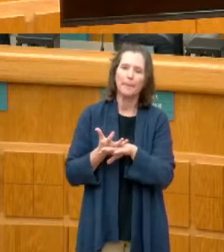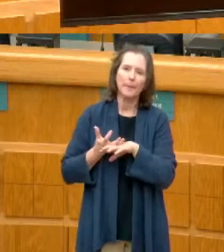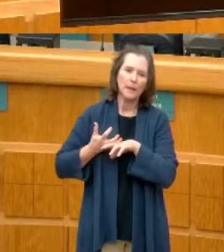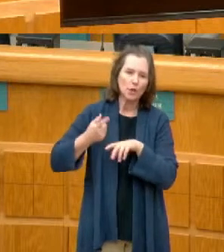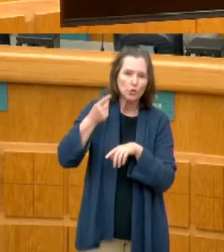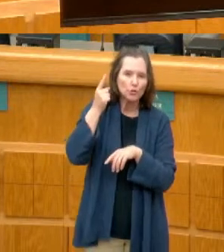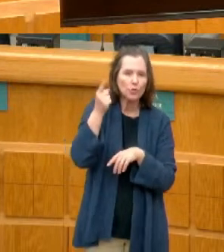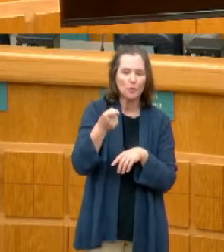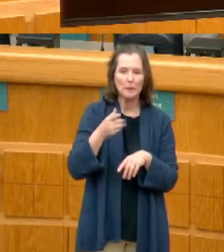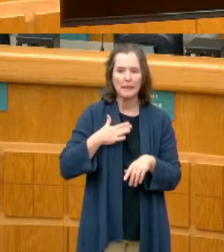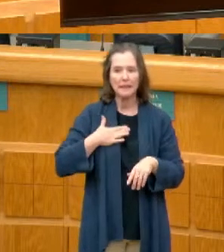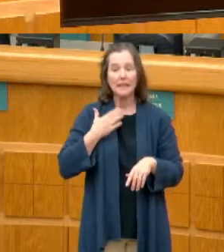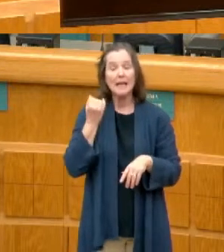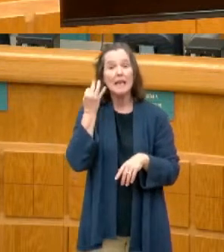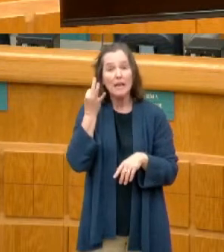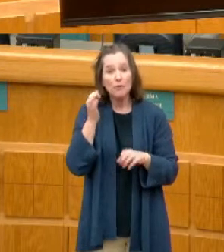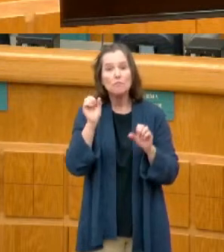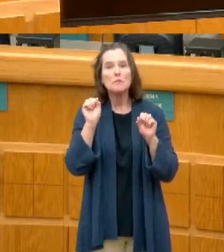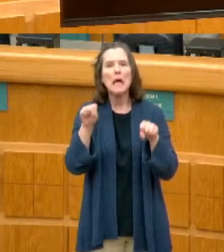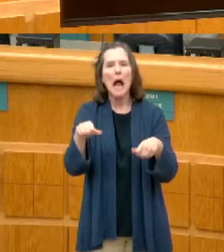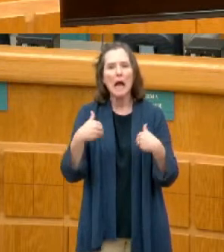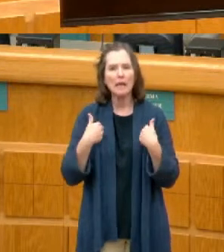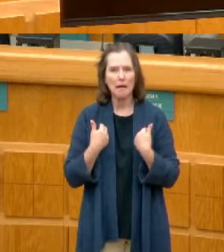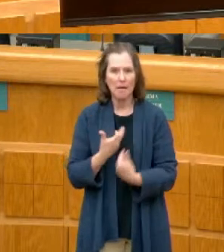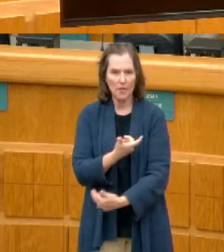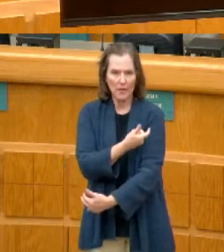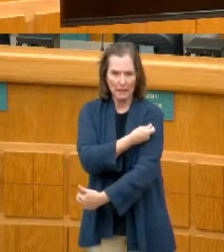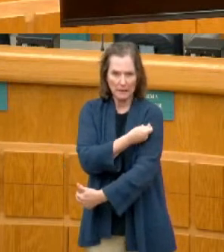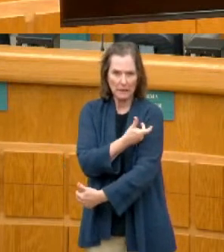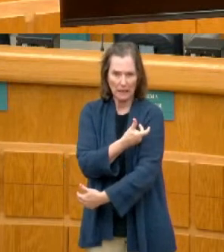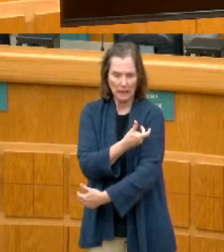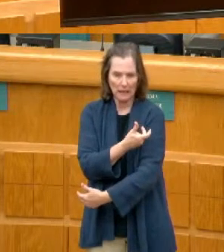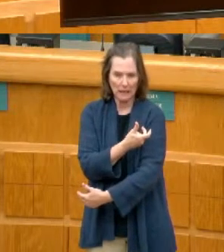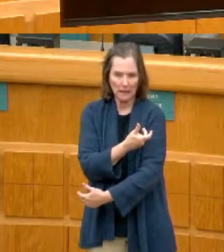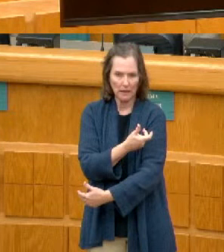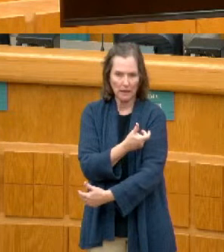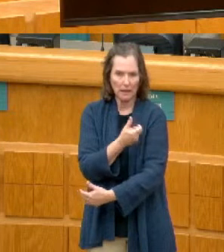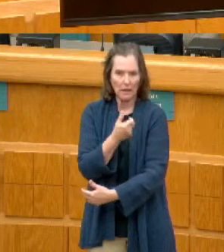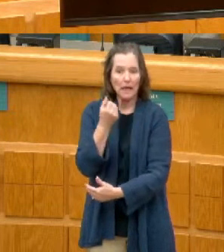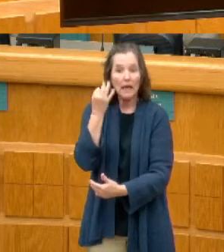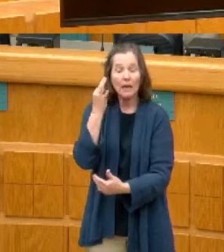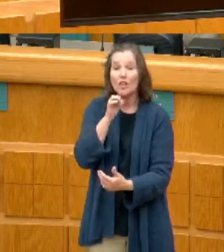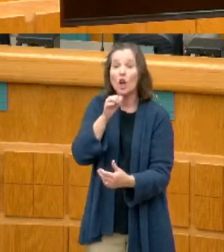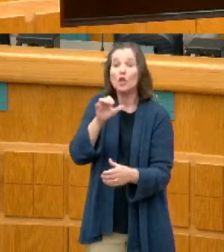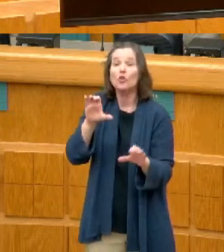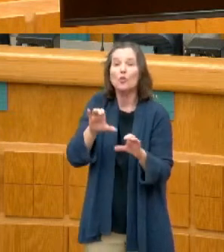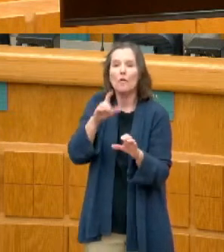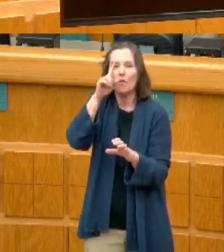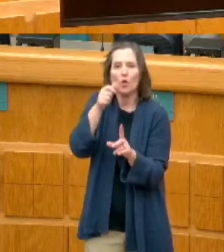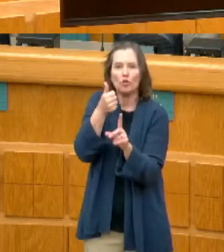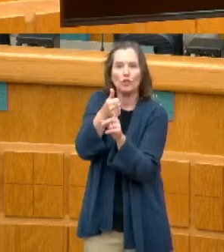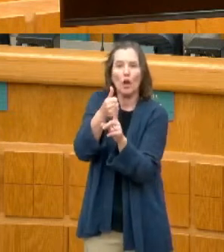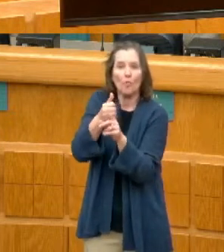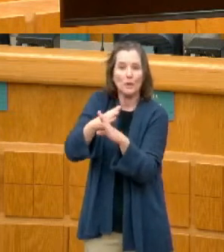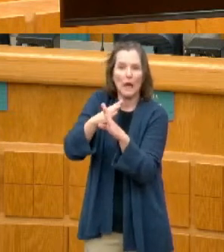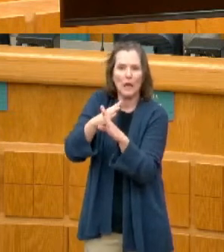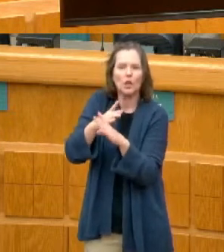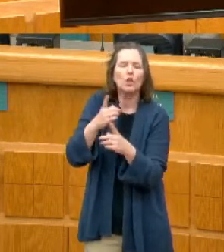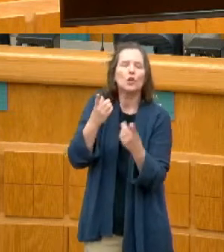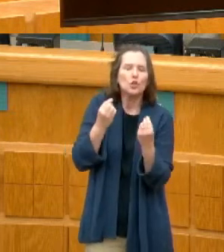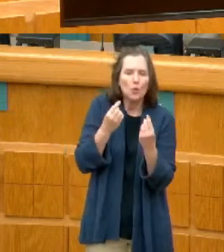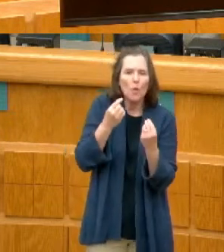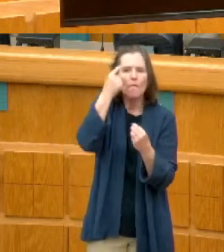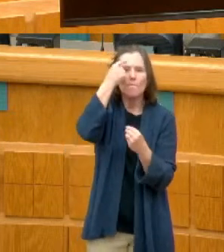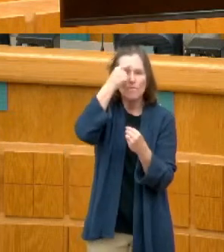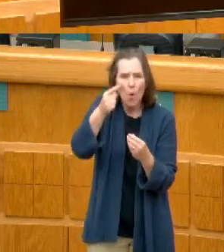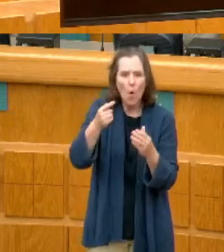are eligible to get the vaccine, you're not doing it for yourself, do it for our community. That is